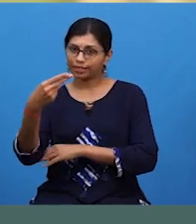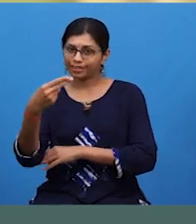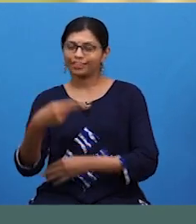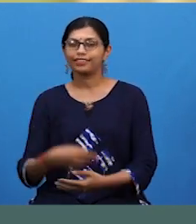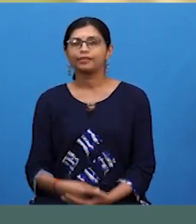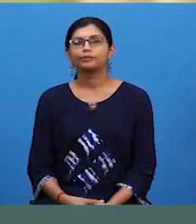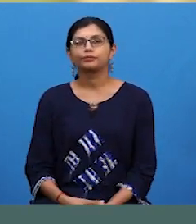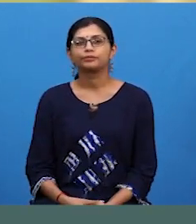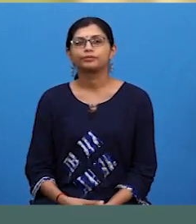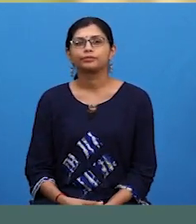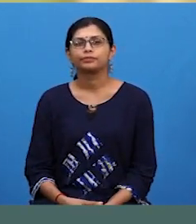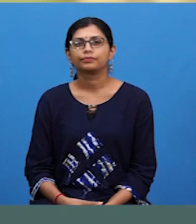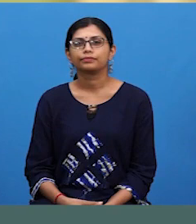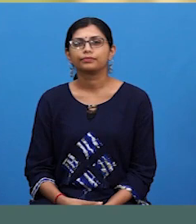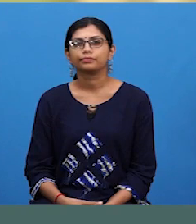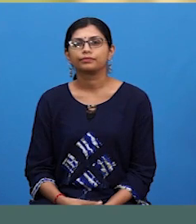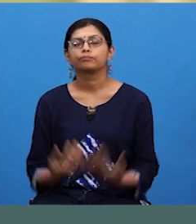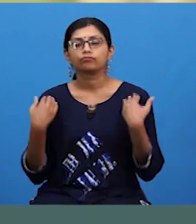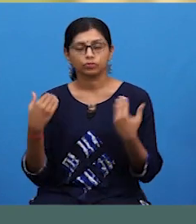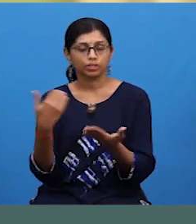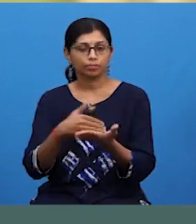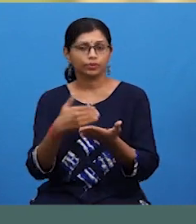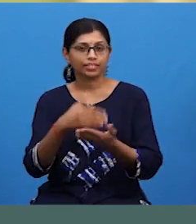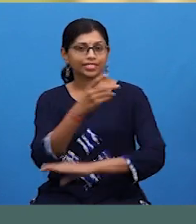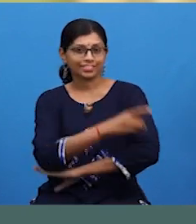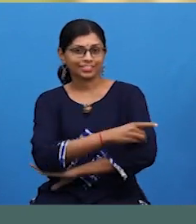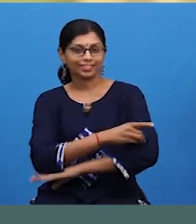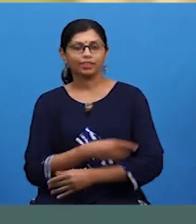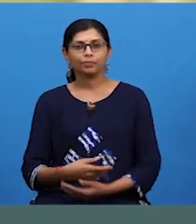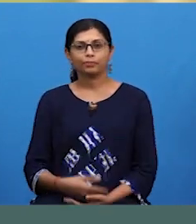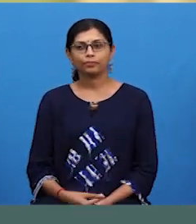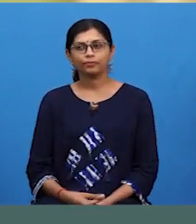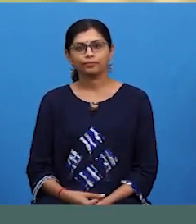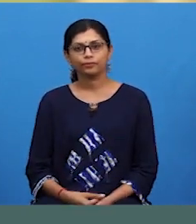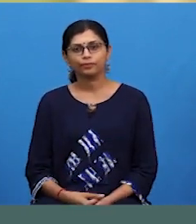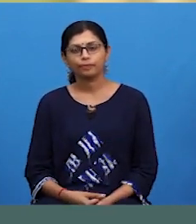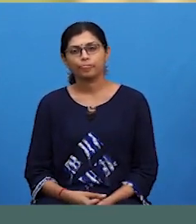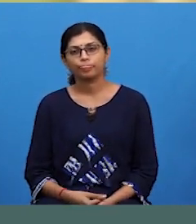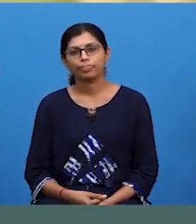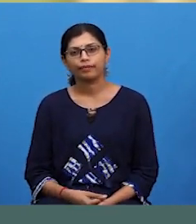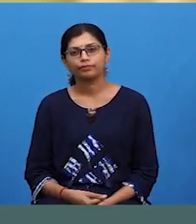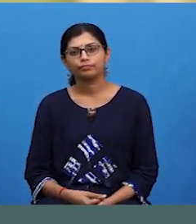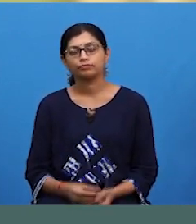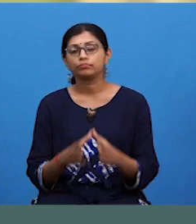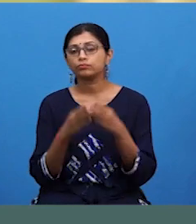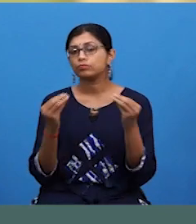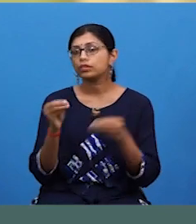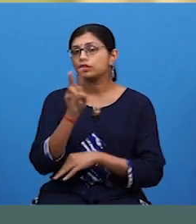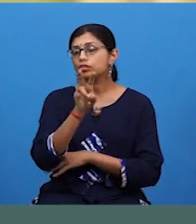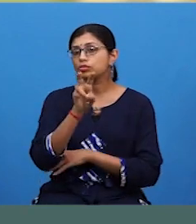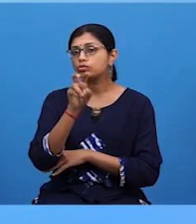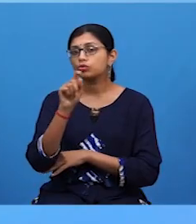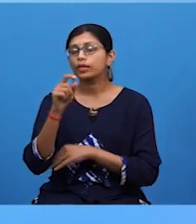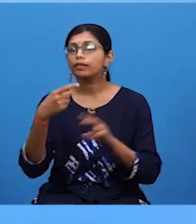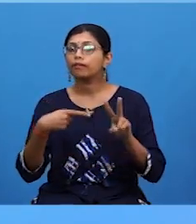But there's a few more days to cover. Let's go! Right after 20th, we